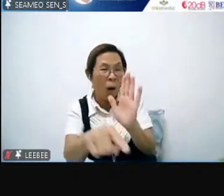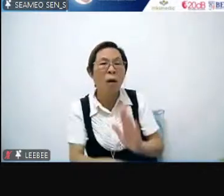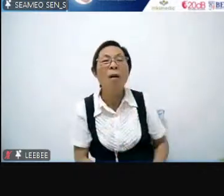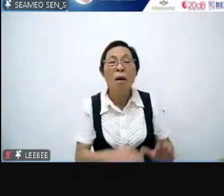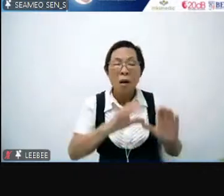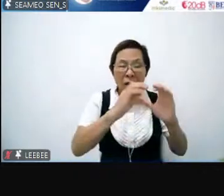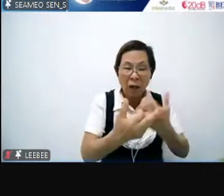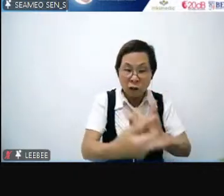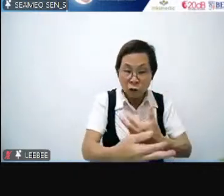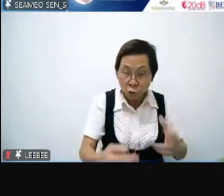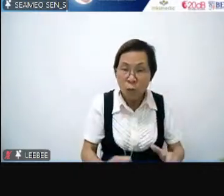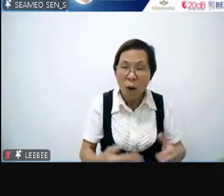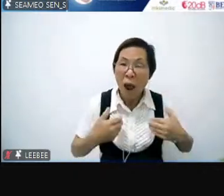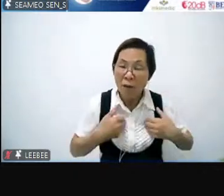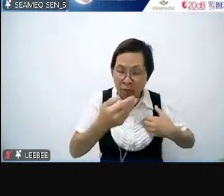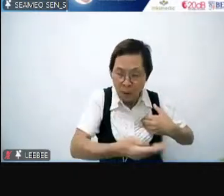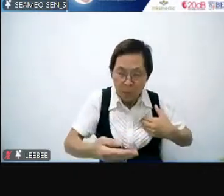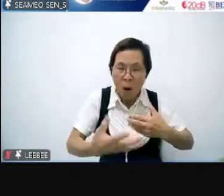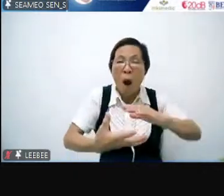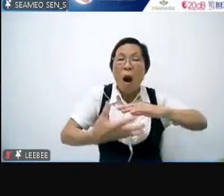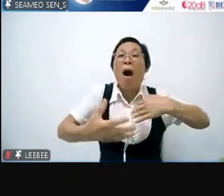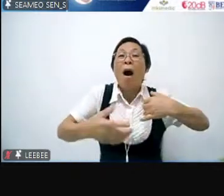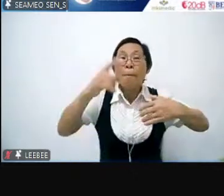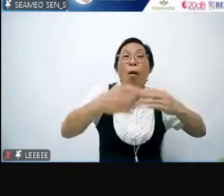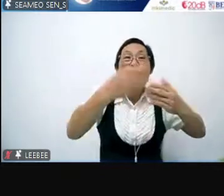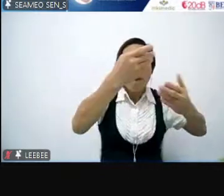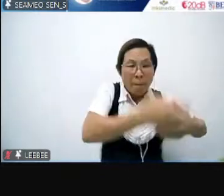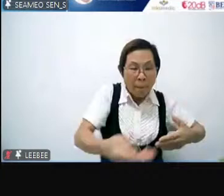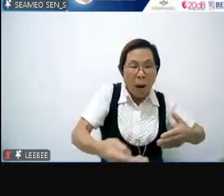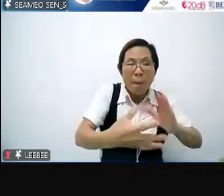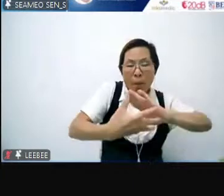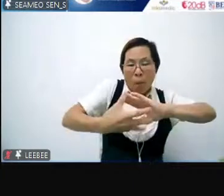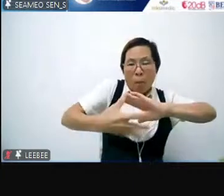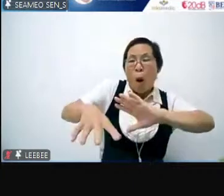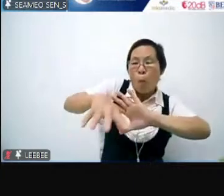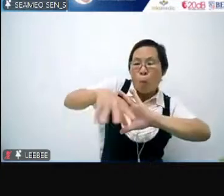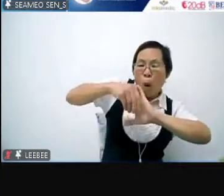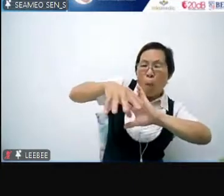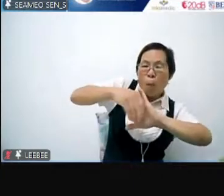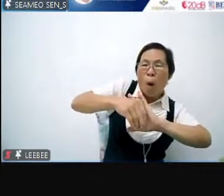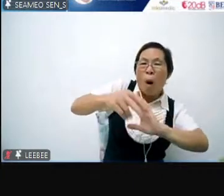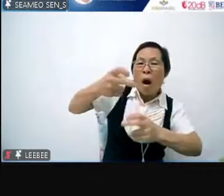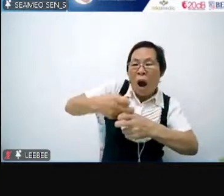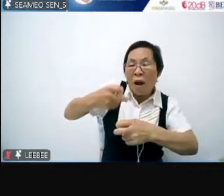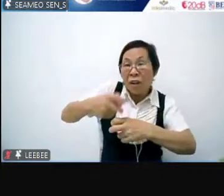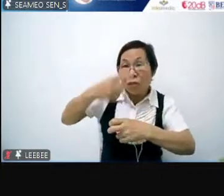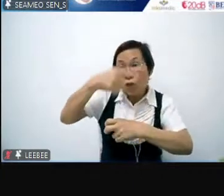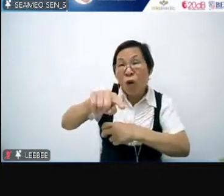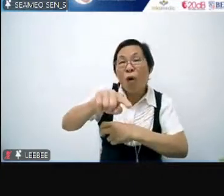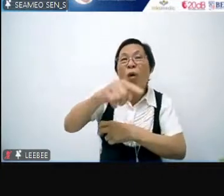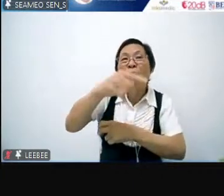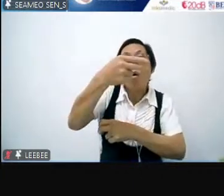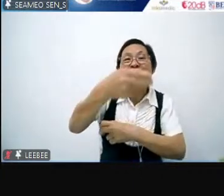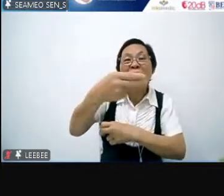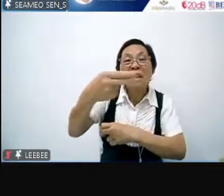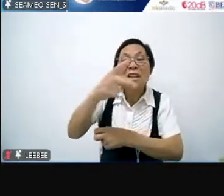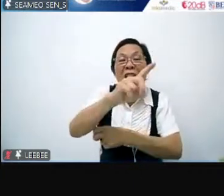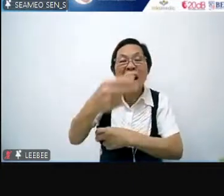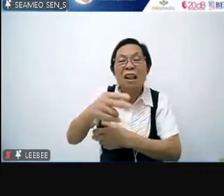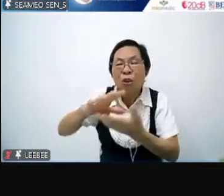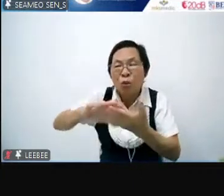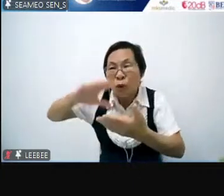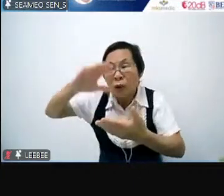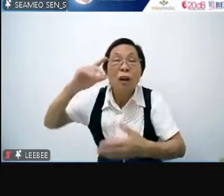lack materials that absorb sound, making it harder for DHA students to hear clearly. Also, the use